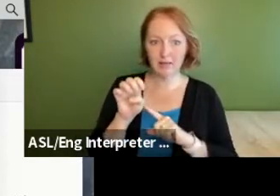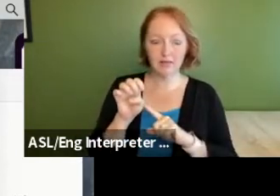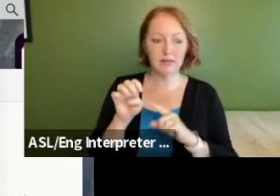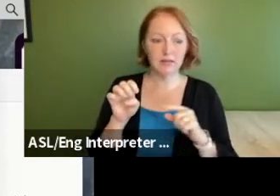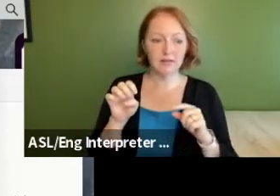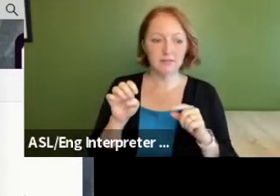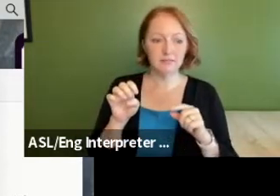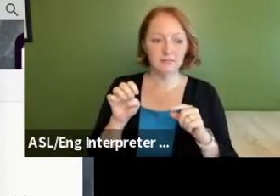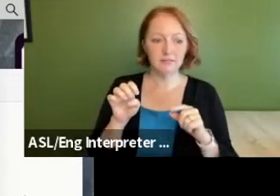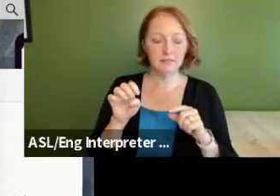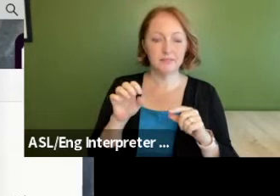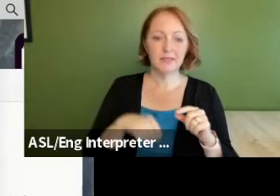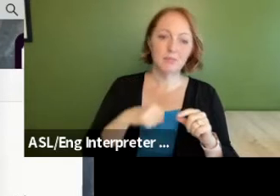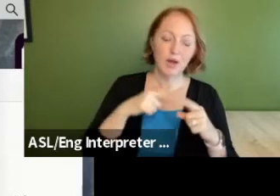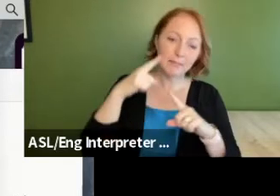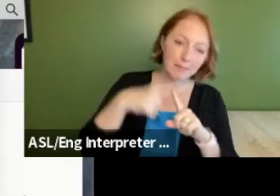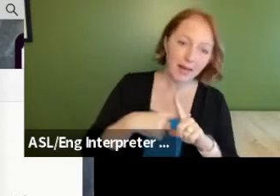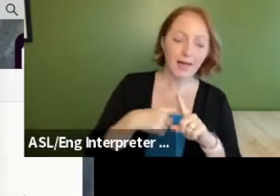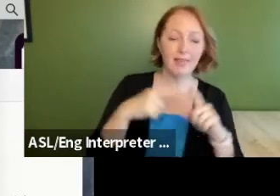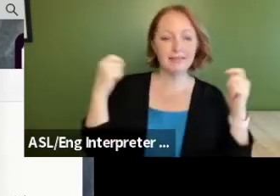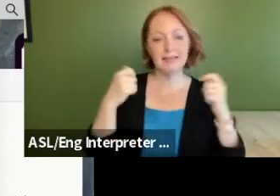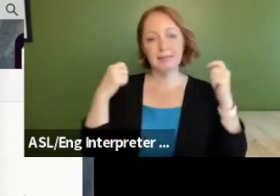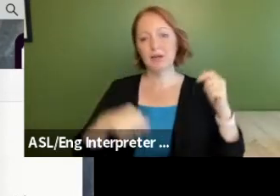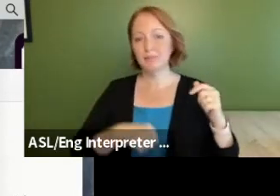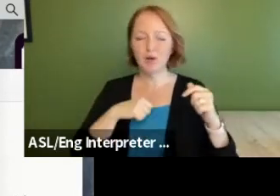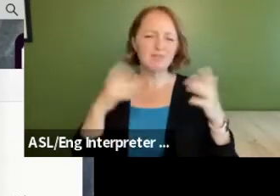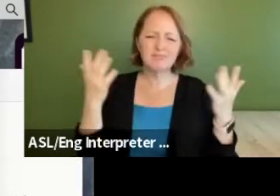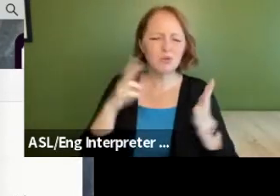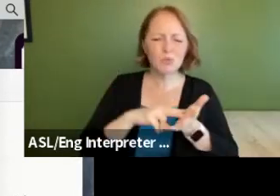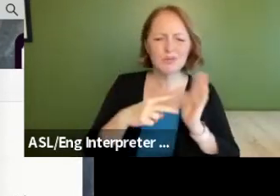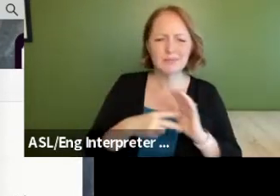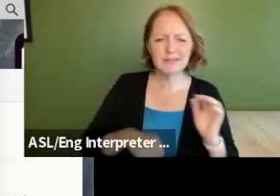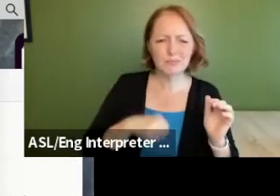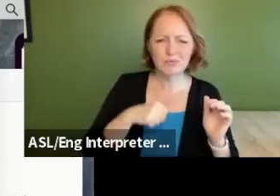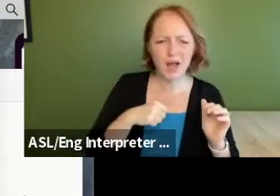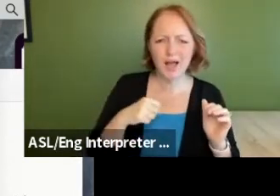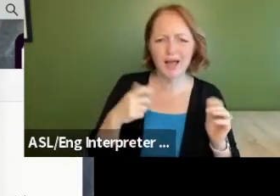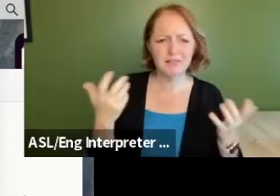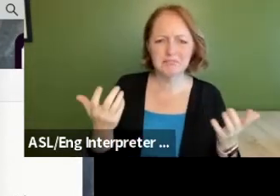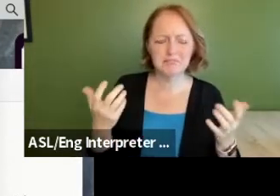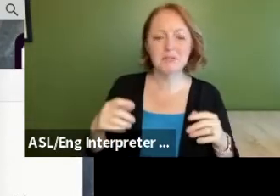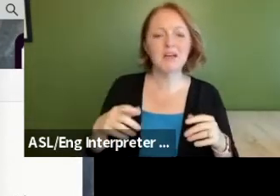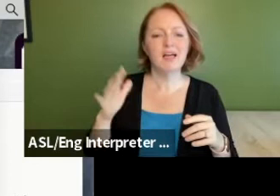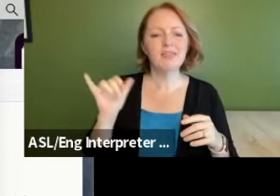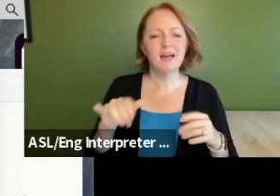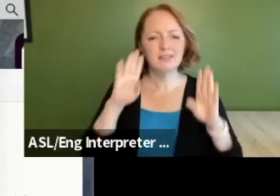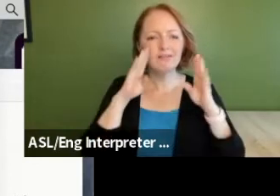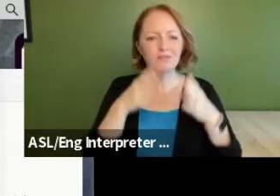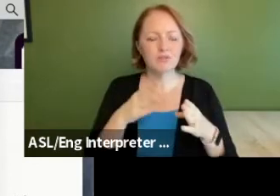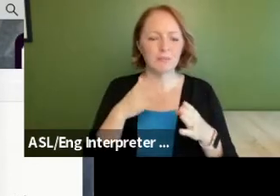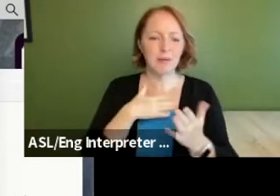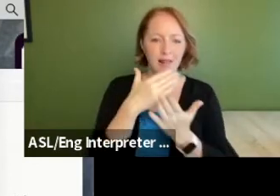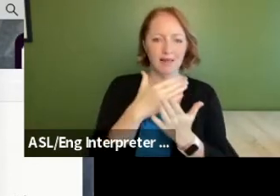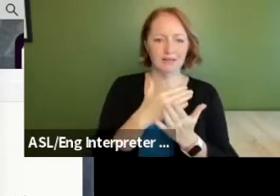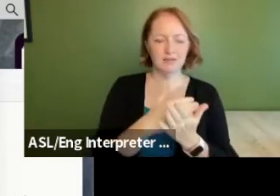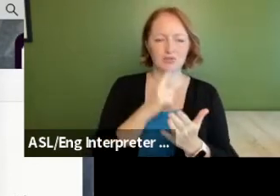been circulating, it's Pride Month, like we're celebrating Pride. So like, what exactly does Pride mean? So that is kind of the focus of my lesson, is